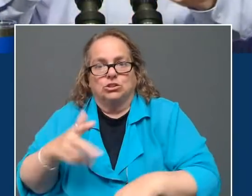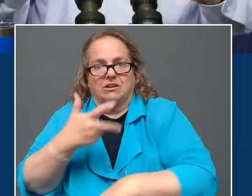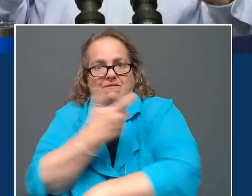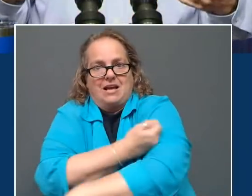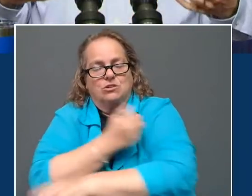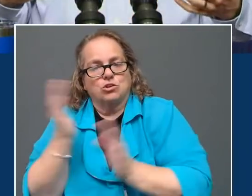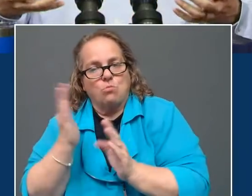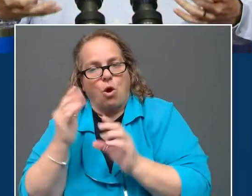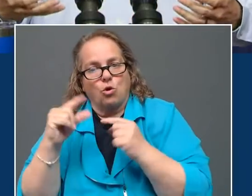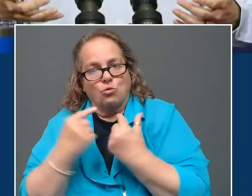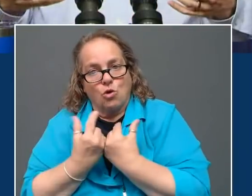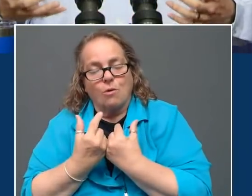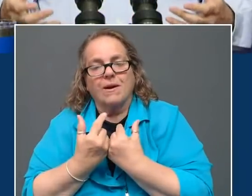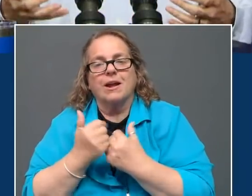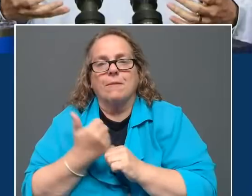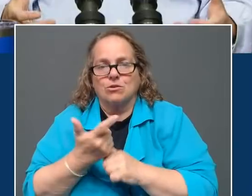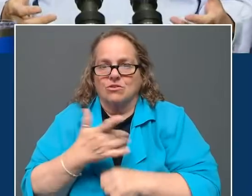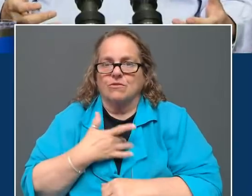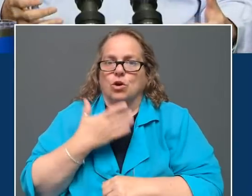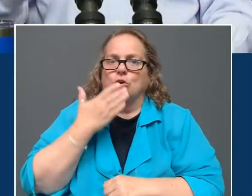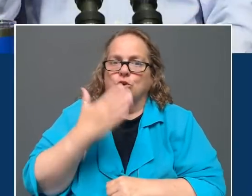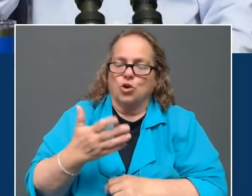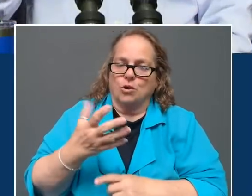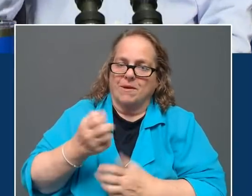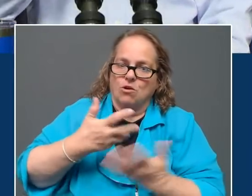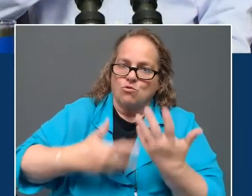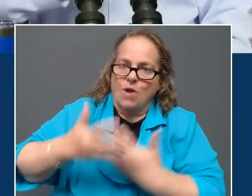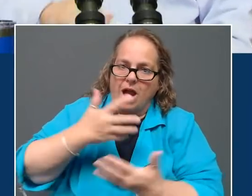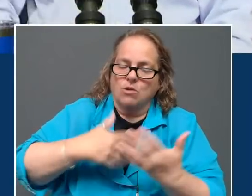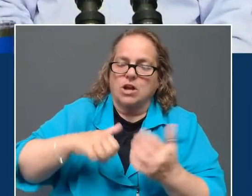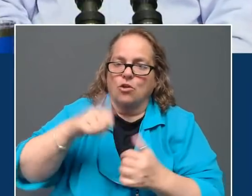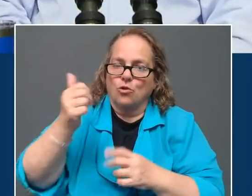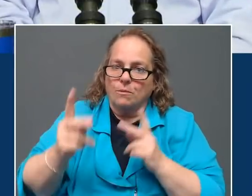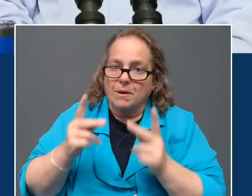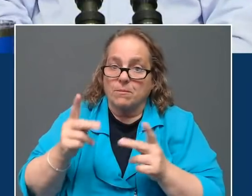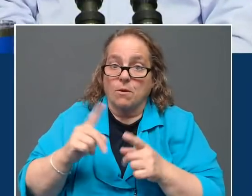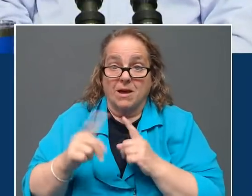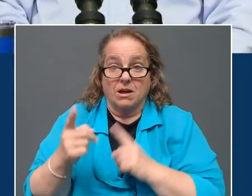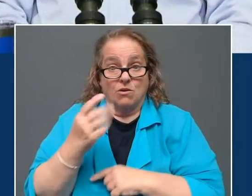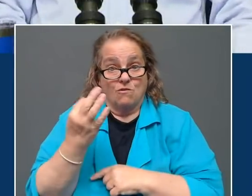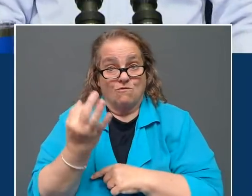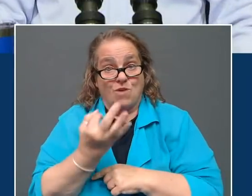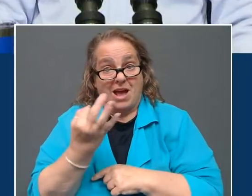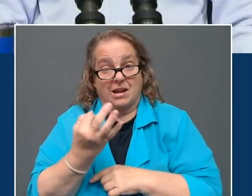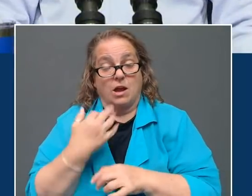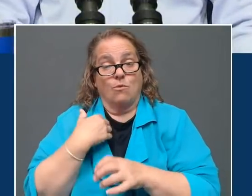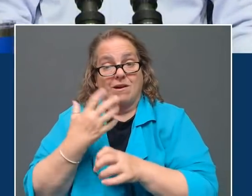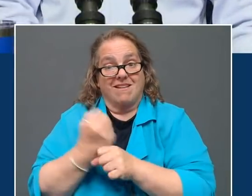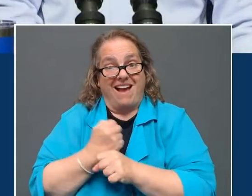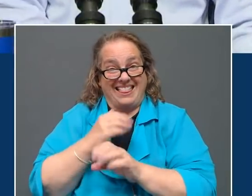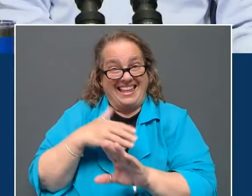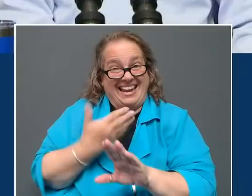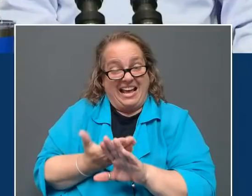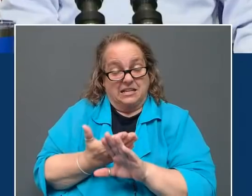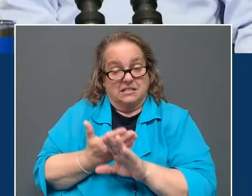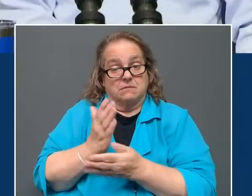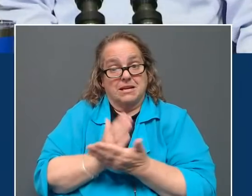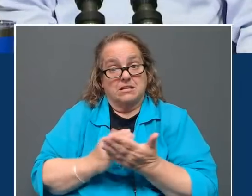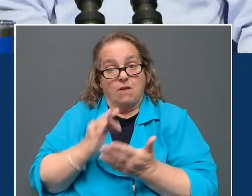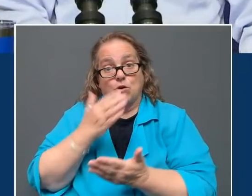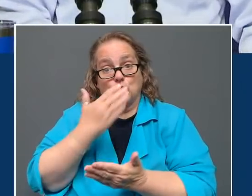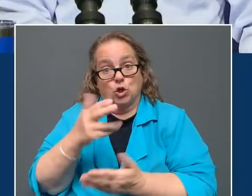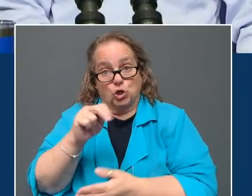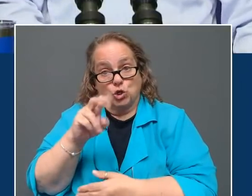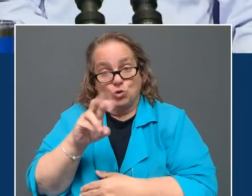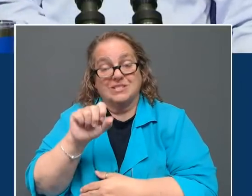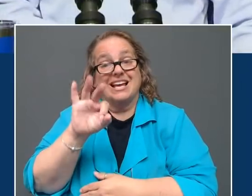vaccinated to be able to be around each other in a normal way again. But Friday, we got the next piece of good news if you're vaccinated.